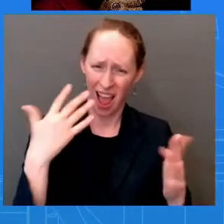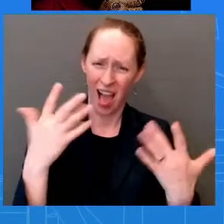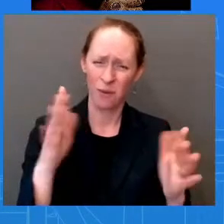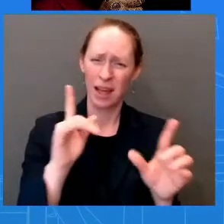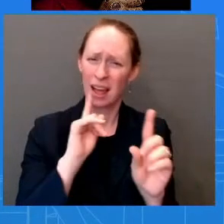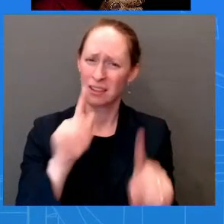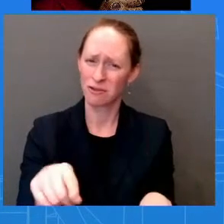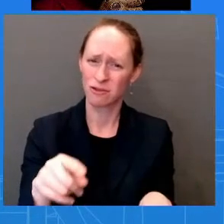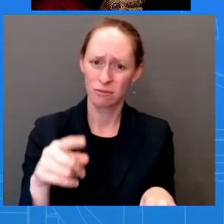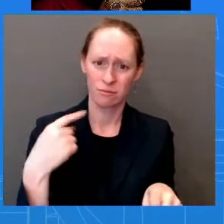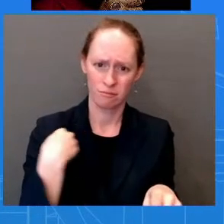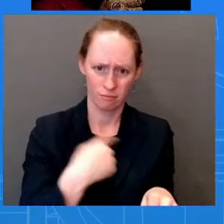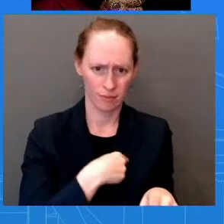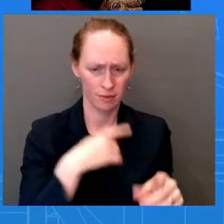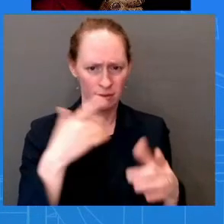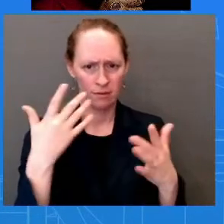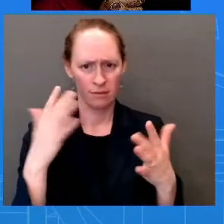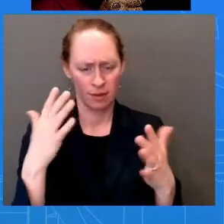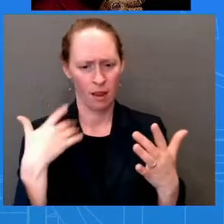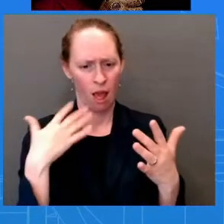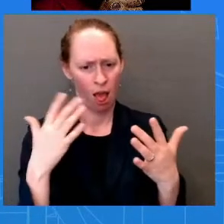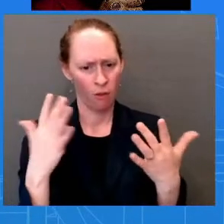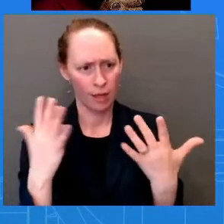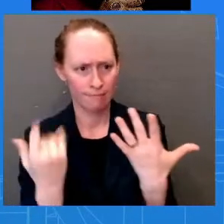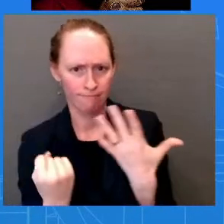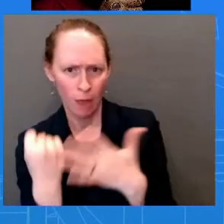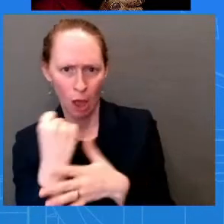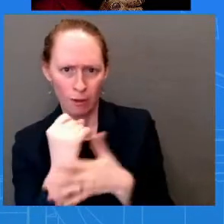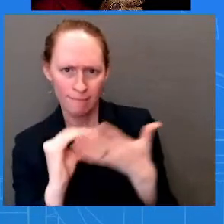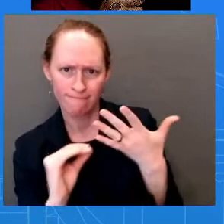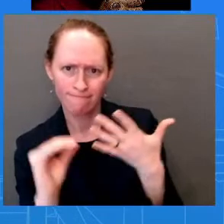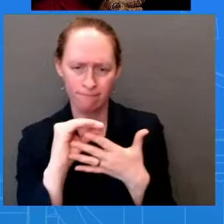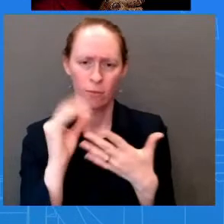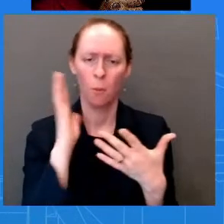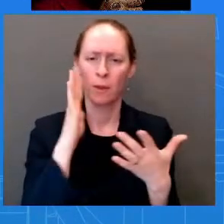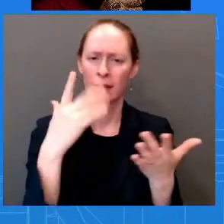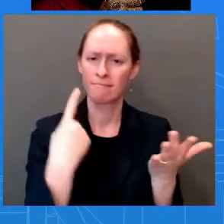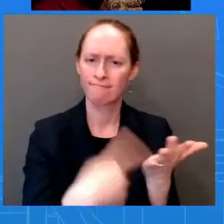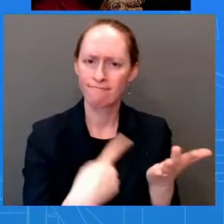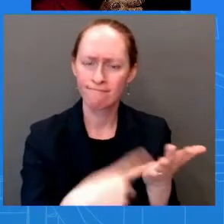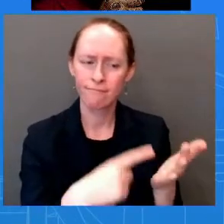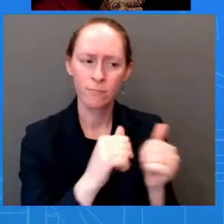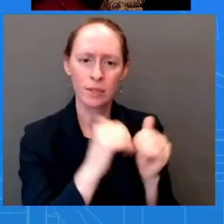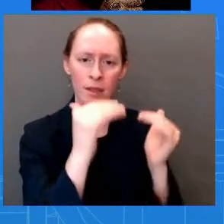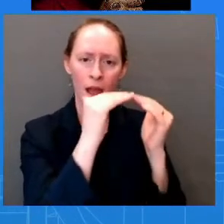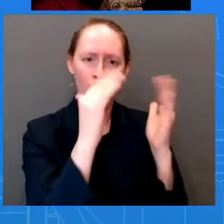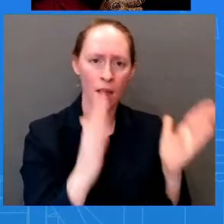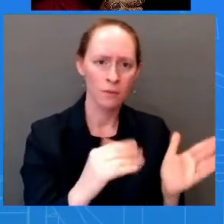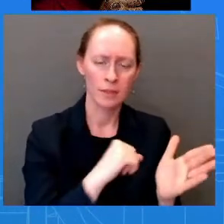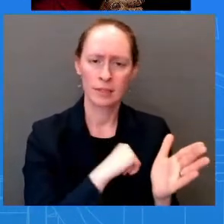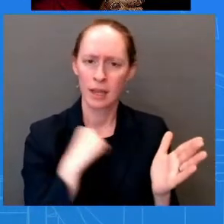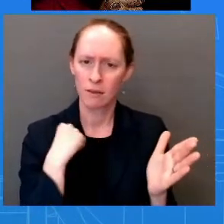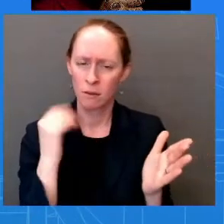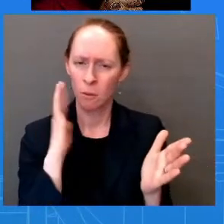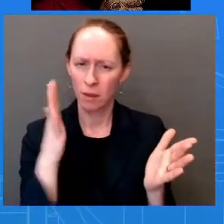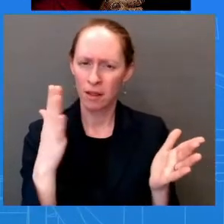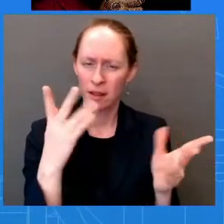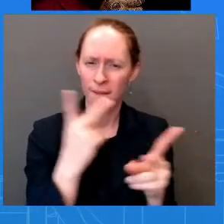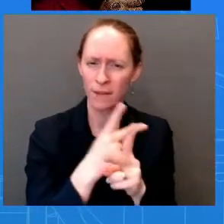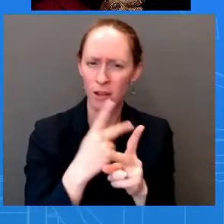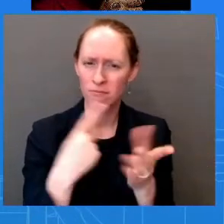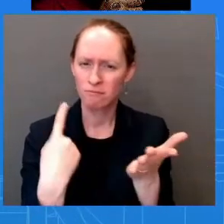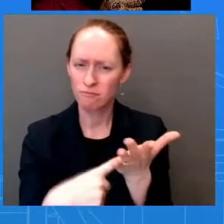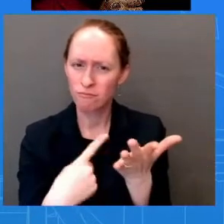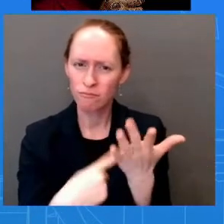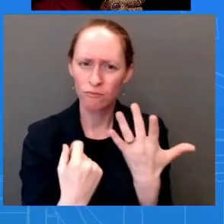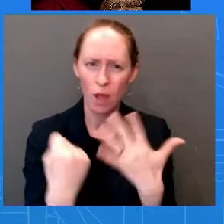have conversations with Democratic and Republican leadership in both the House and the Senate to talk about what the priorities are going to be for the next couple